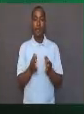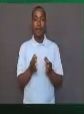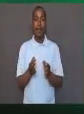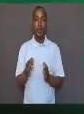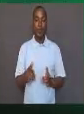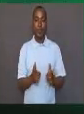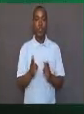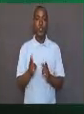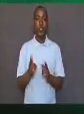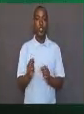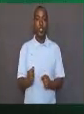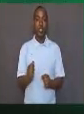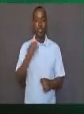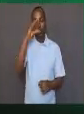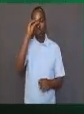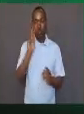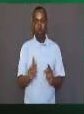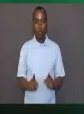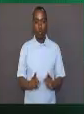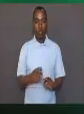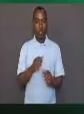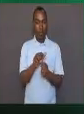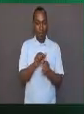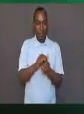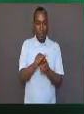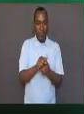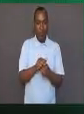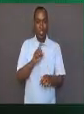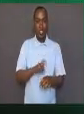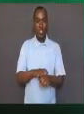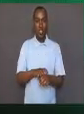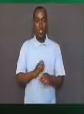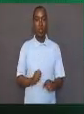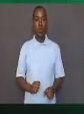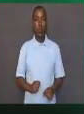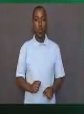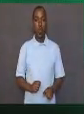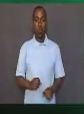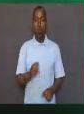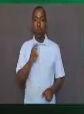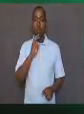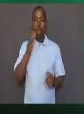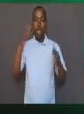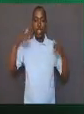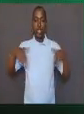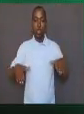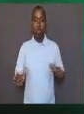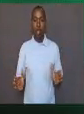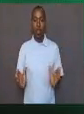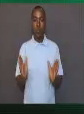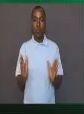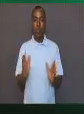People washing, working, or playing in shallow fresh water are